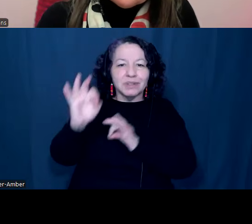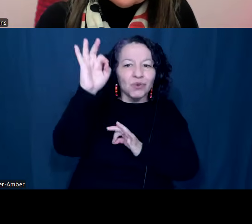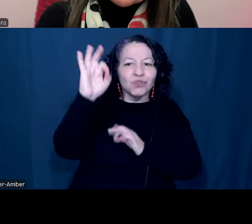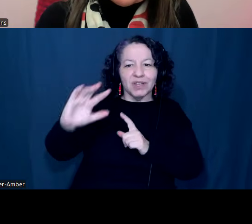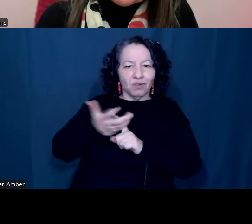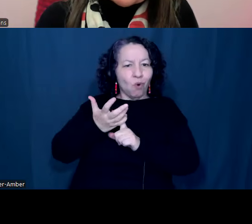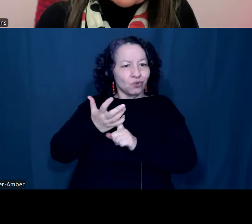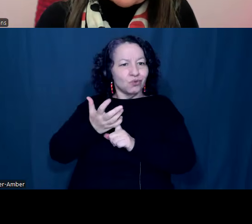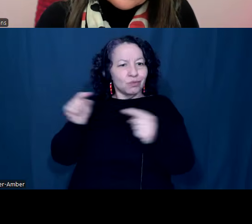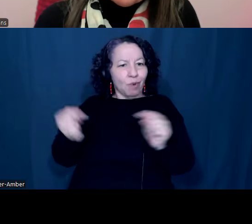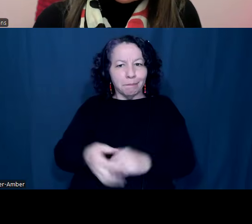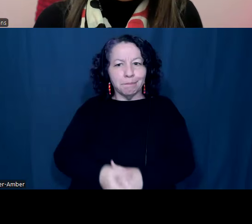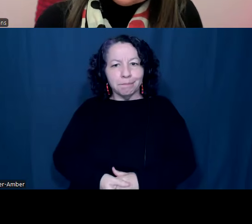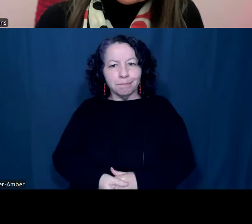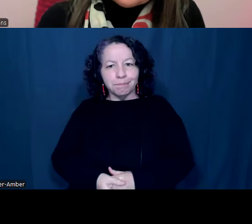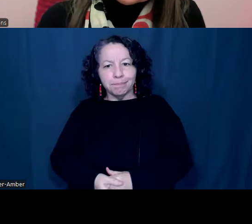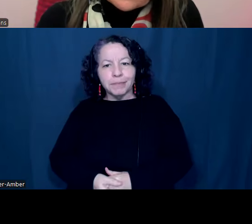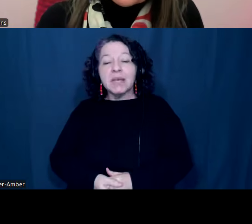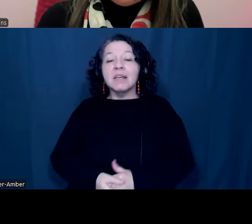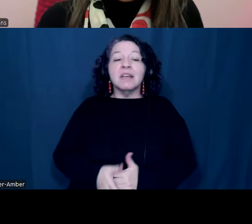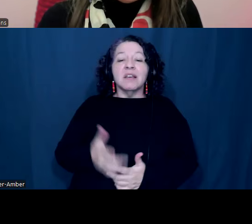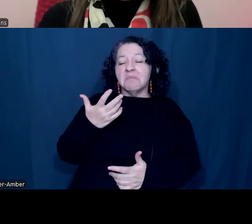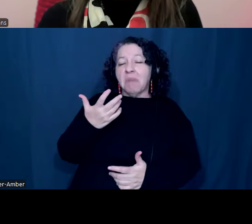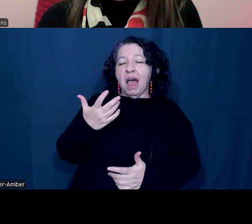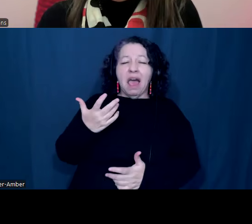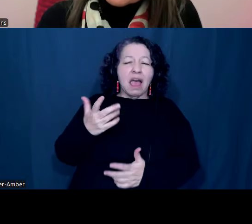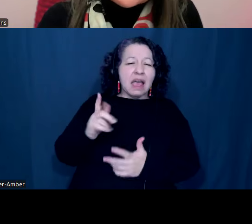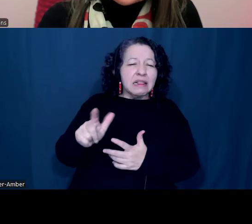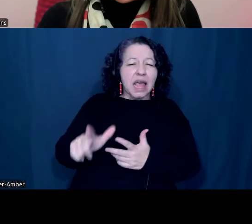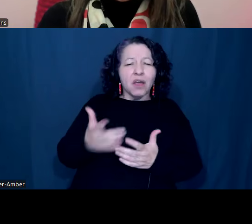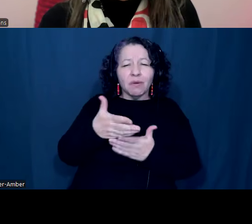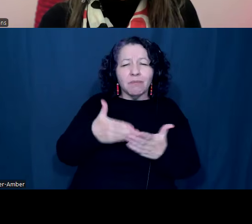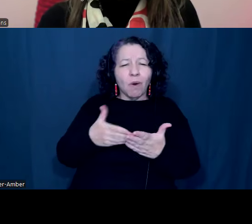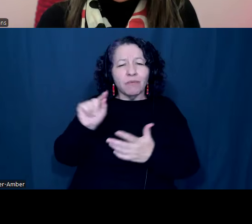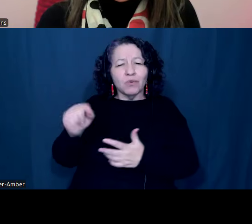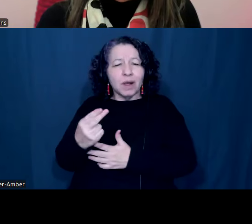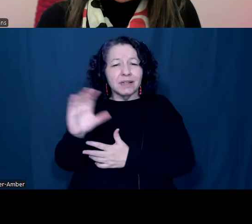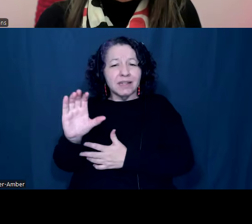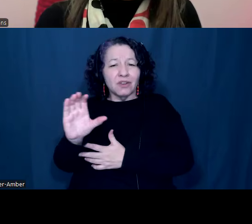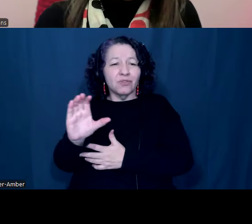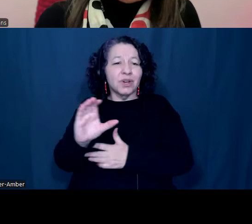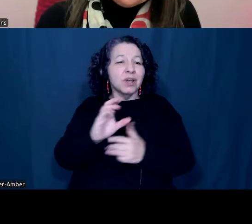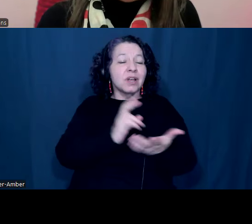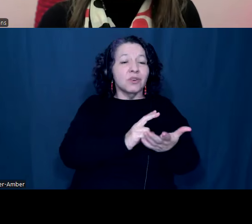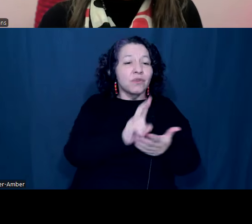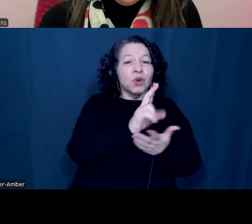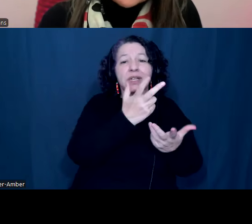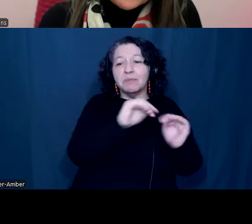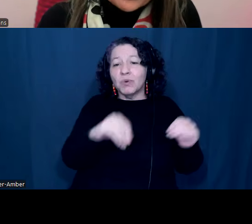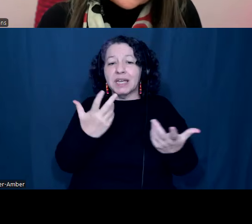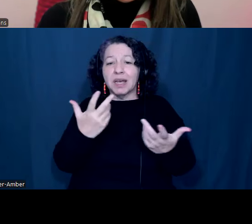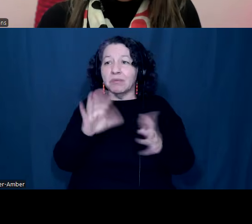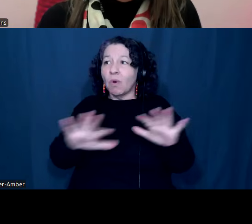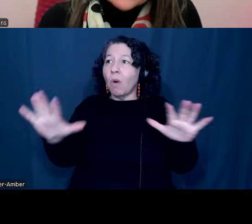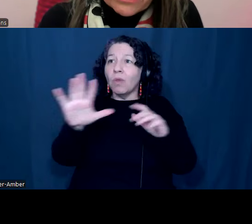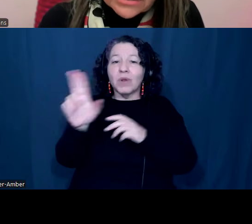culturally. By the late 20th century, museums and universities in the United States held the remains of